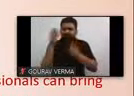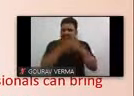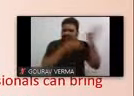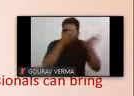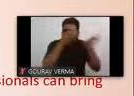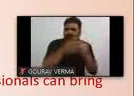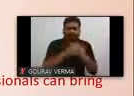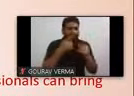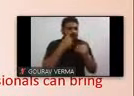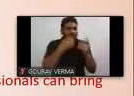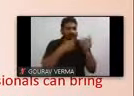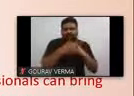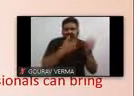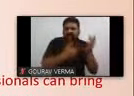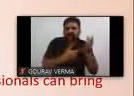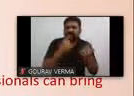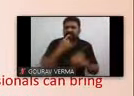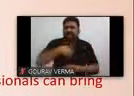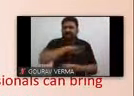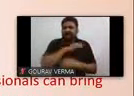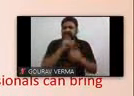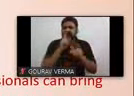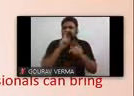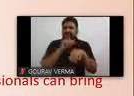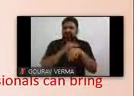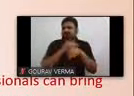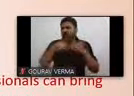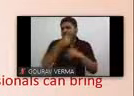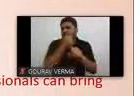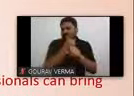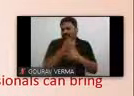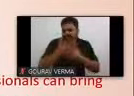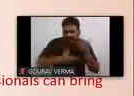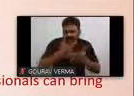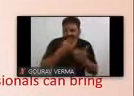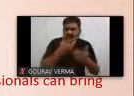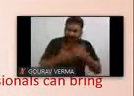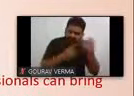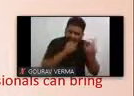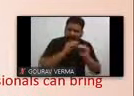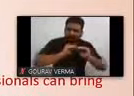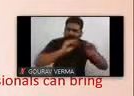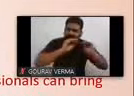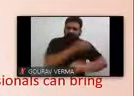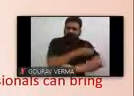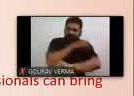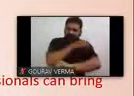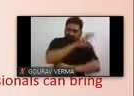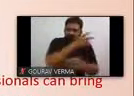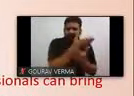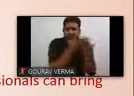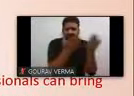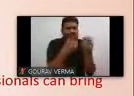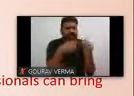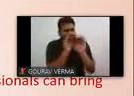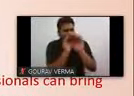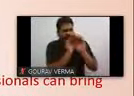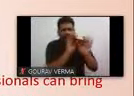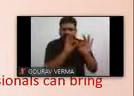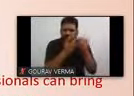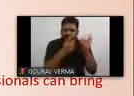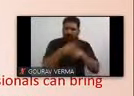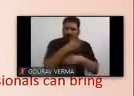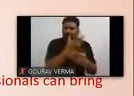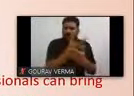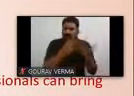the Anganwadi workers, whoever, social workers, whoever can provide, support the family in providing